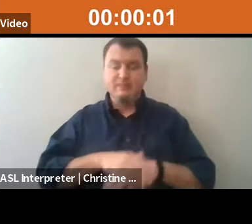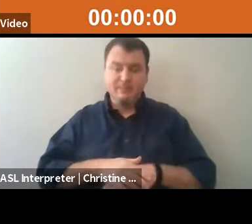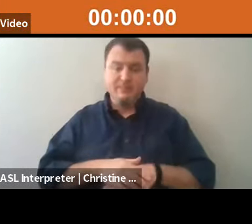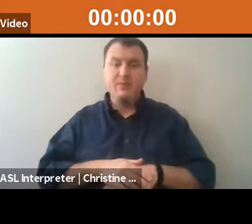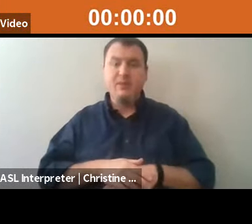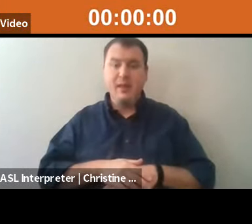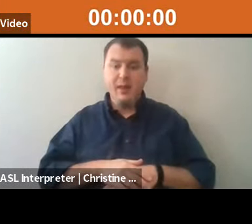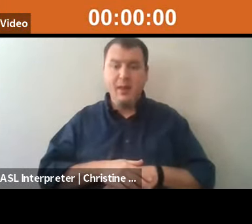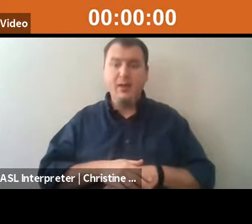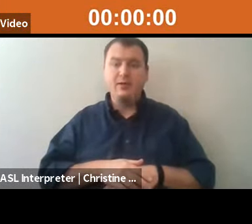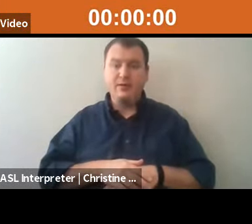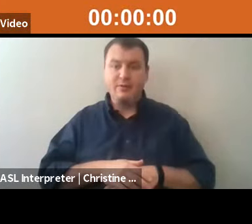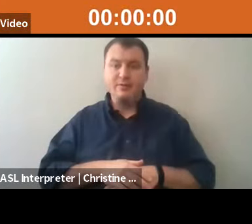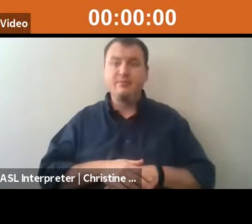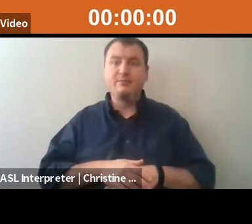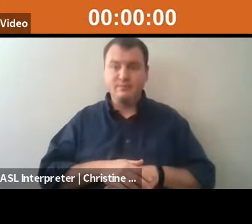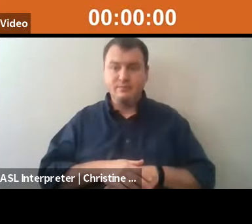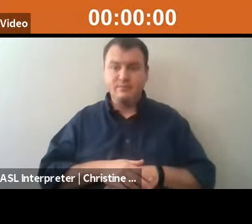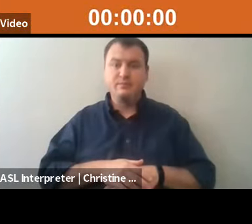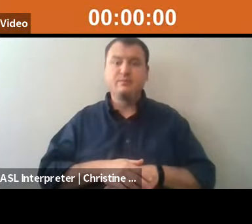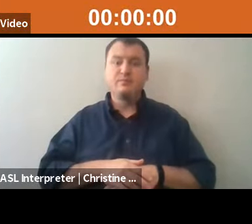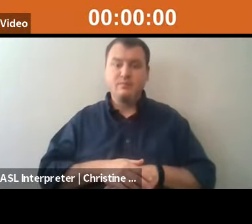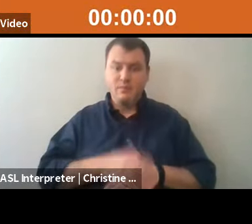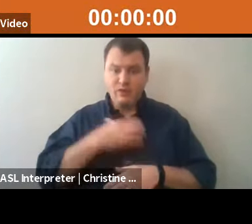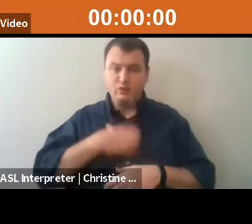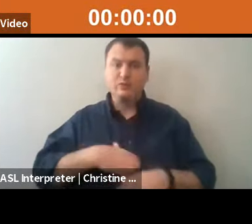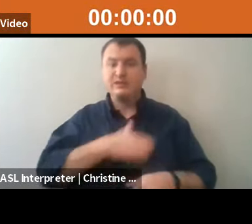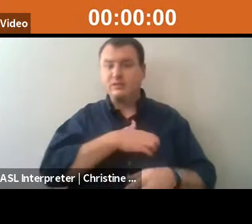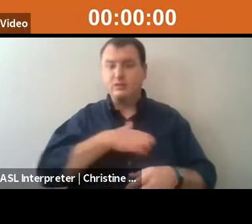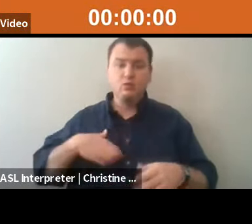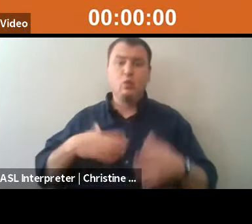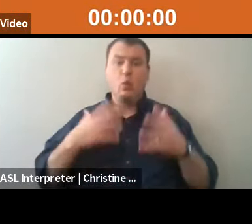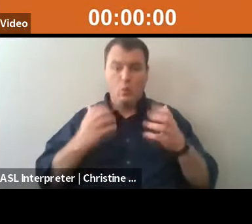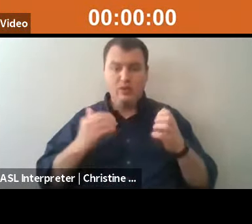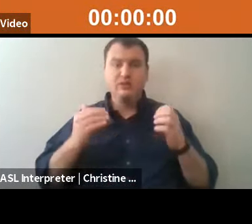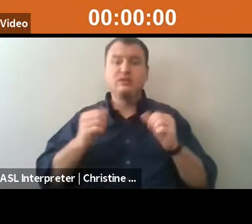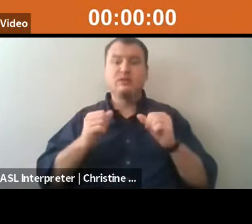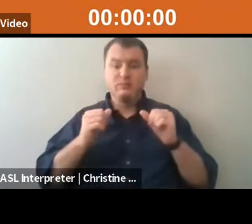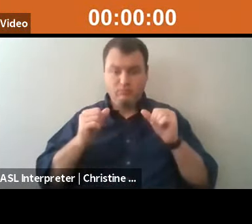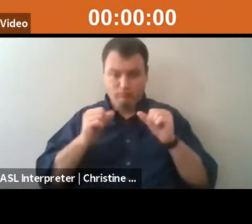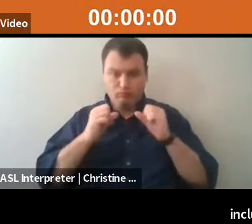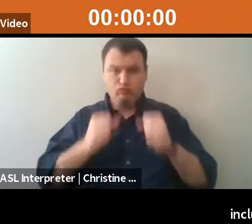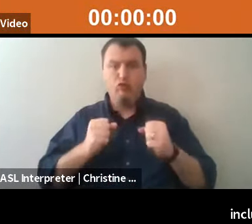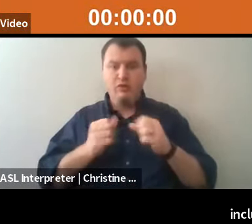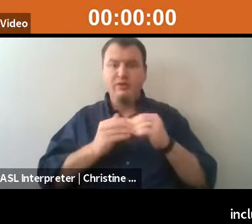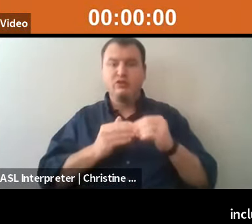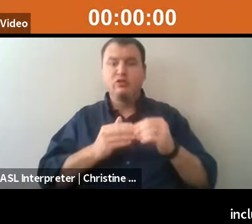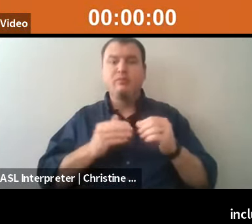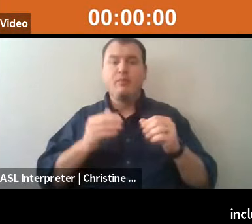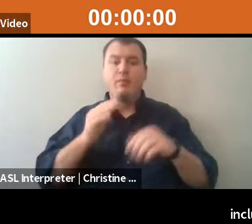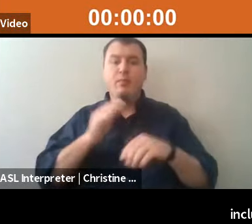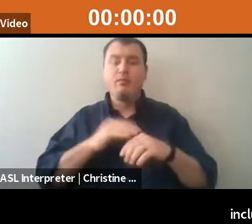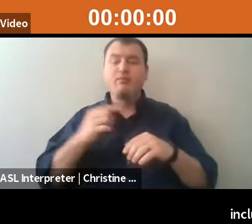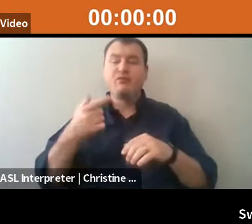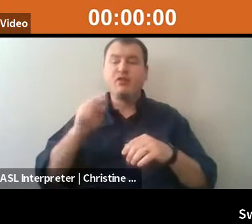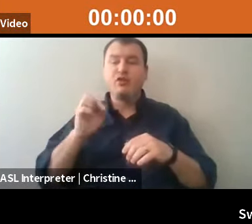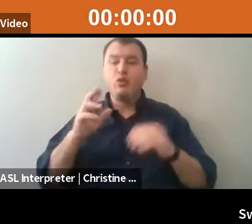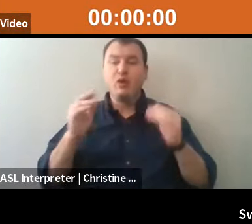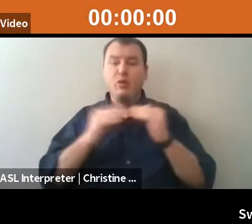Sweden wants to pursue strong leadership on gender equality issues on a global level, together with four other countries